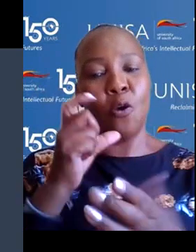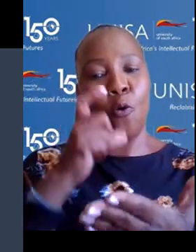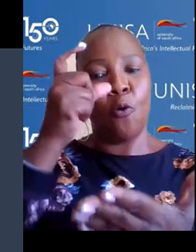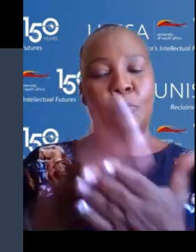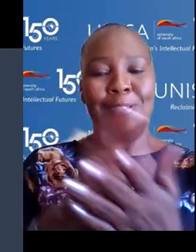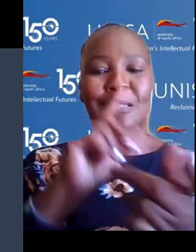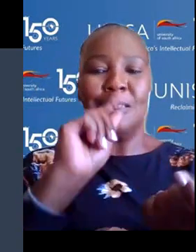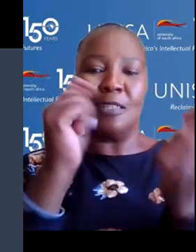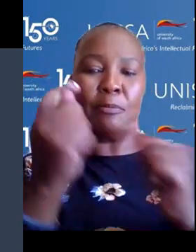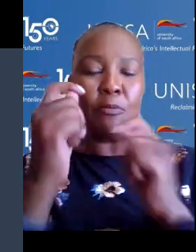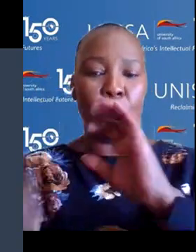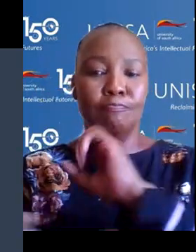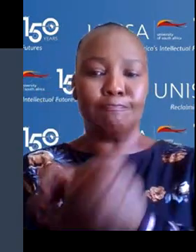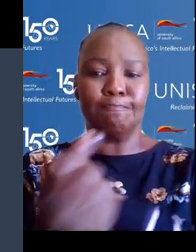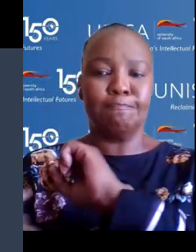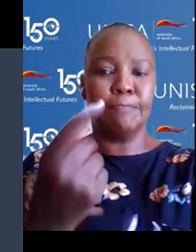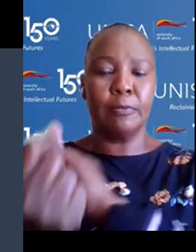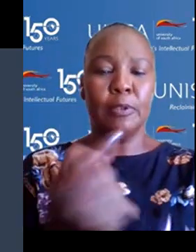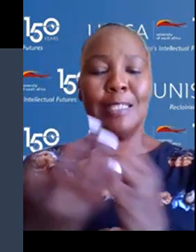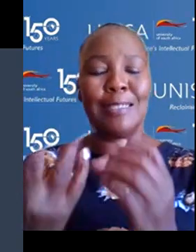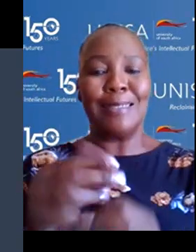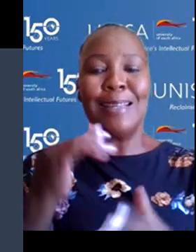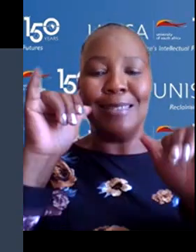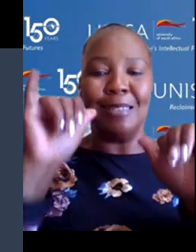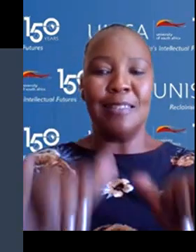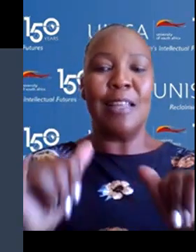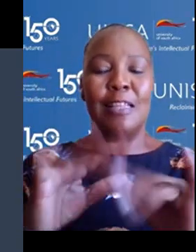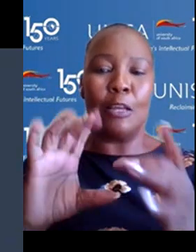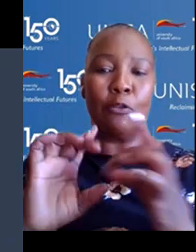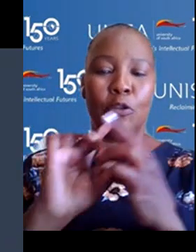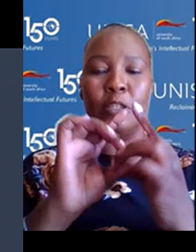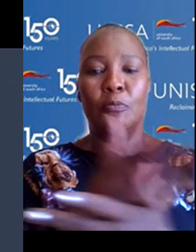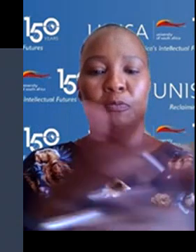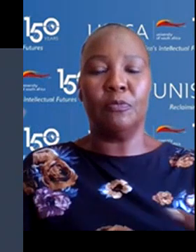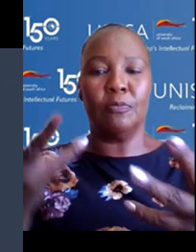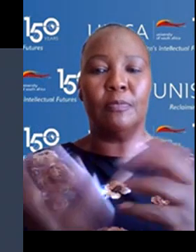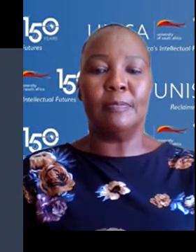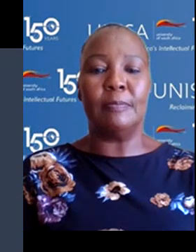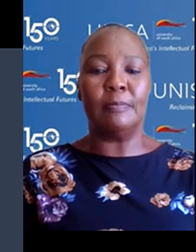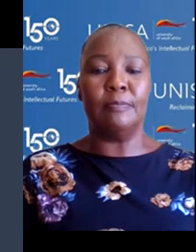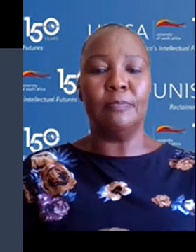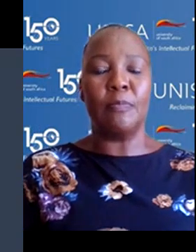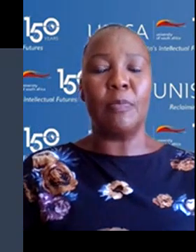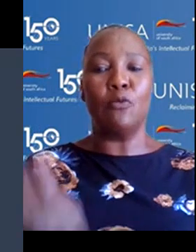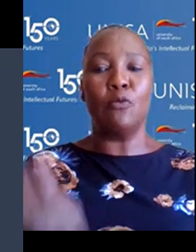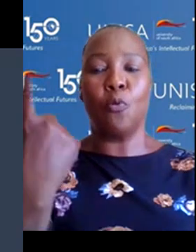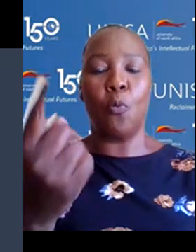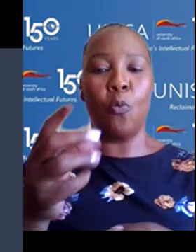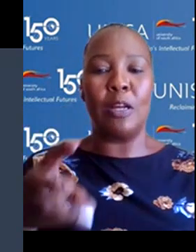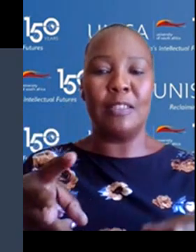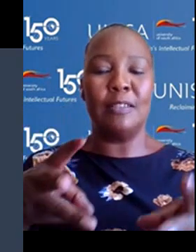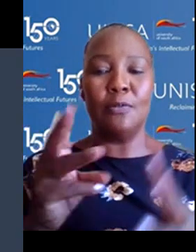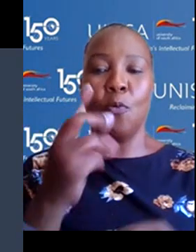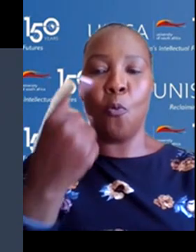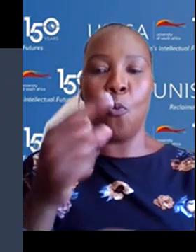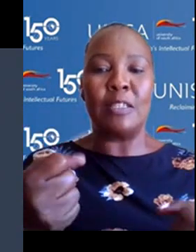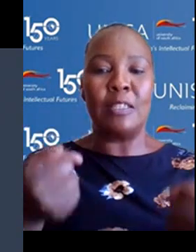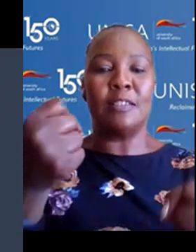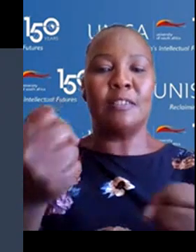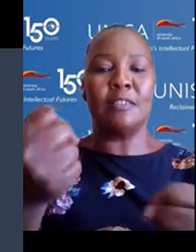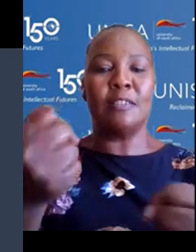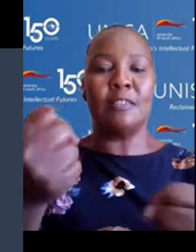as they happen. Stay connected wherever you are with the OneDrive mobile app on your Android, iOS, or